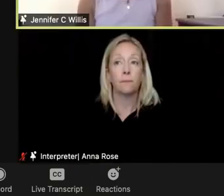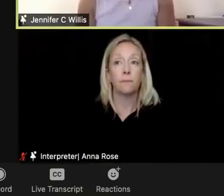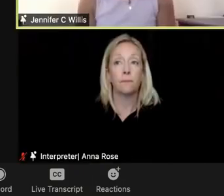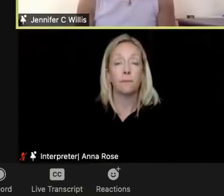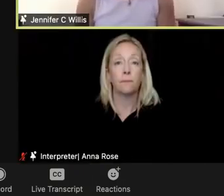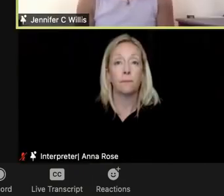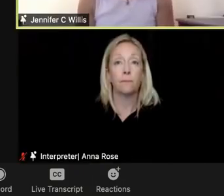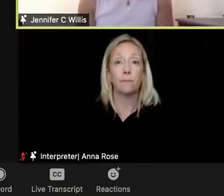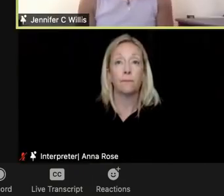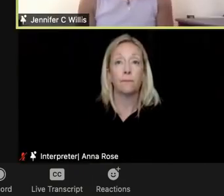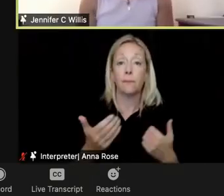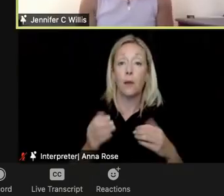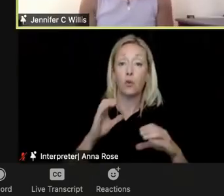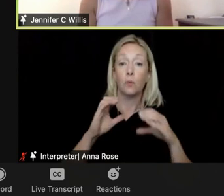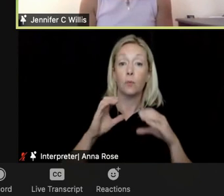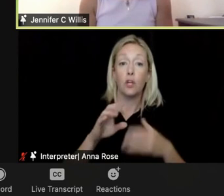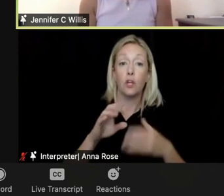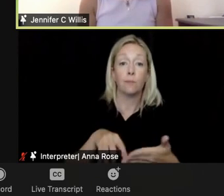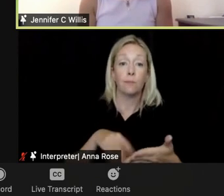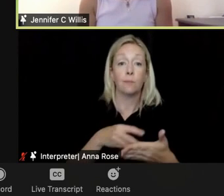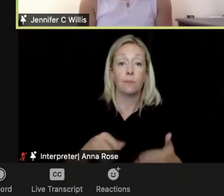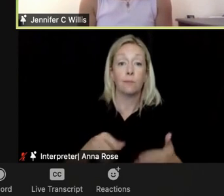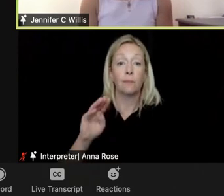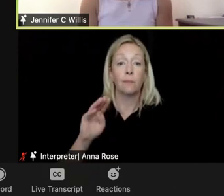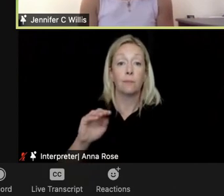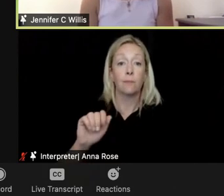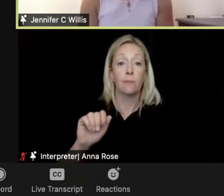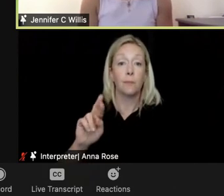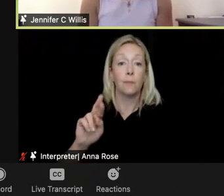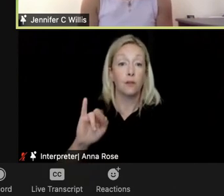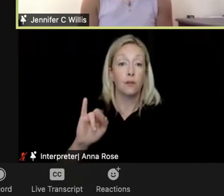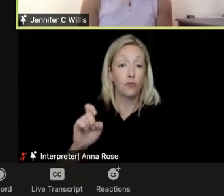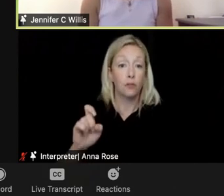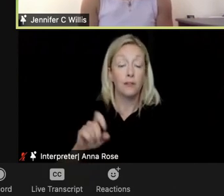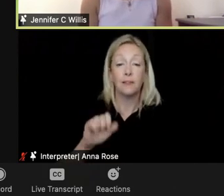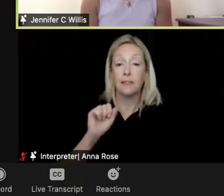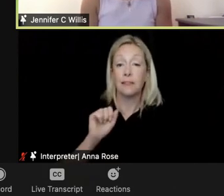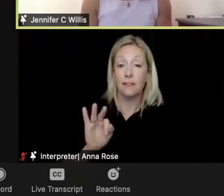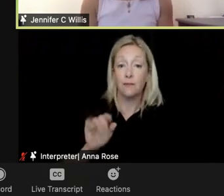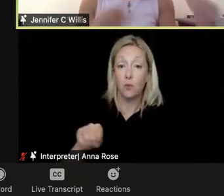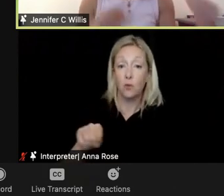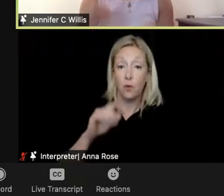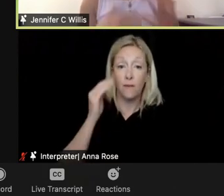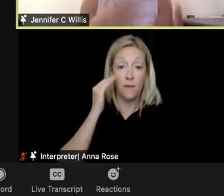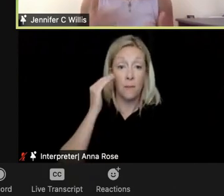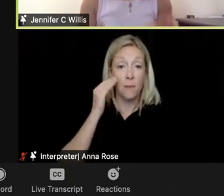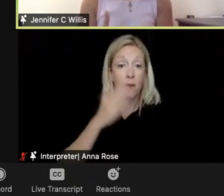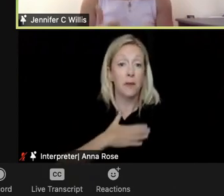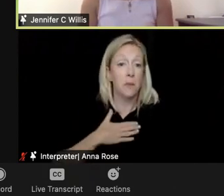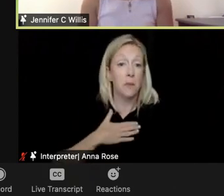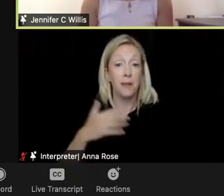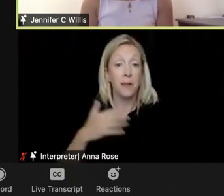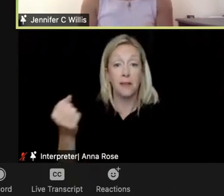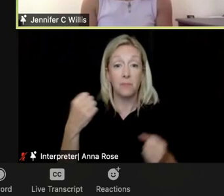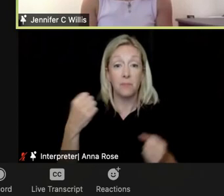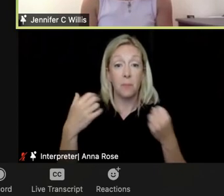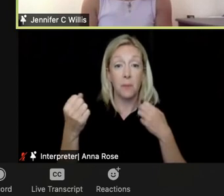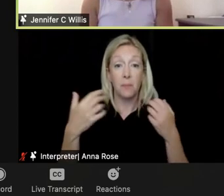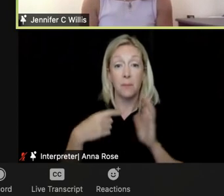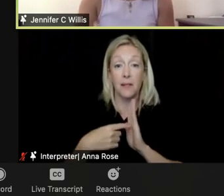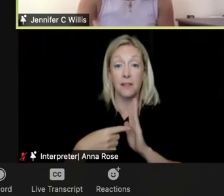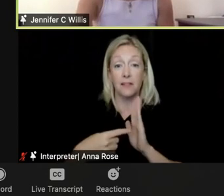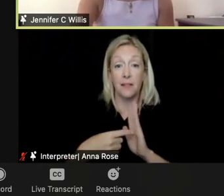Communication matrix. So for those of you guys who are familiar with this, feel free to become active and give us some more examples as I go